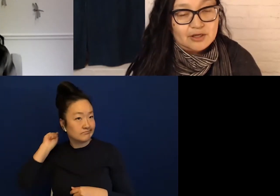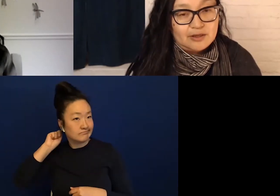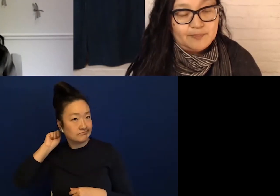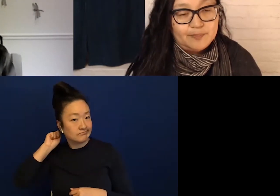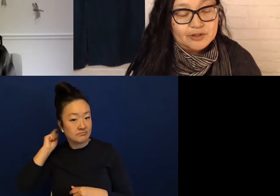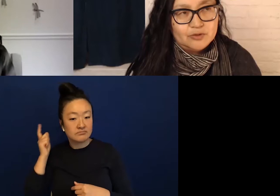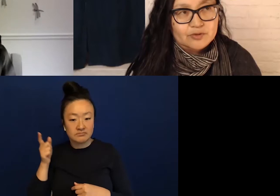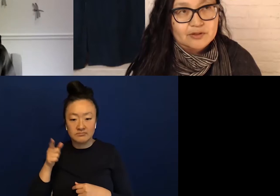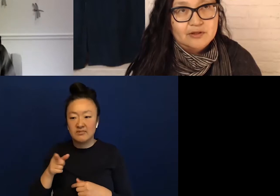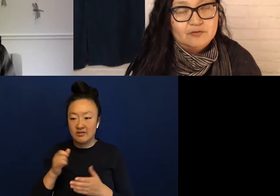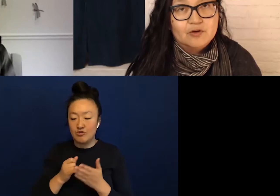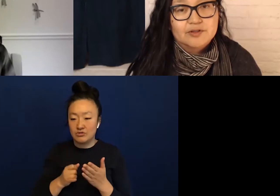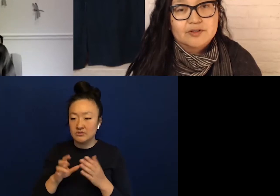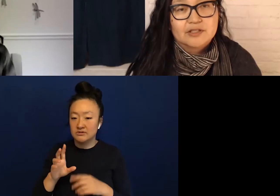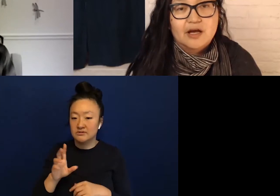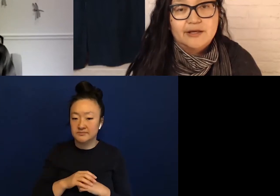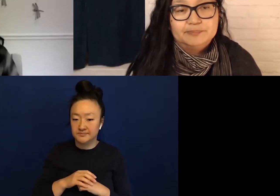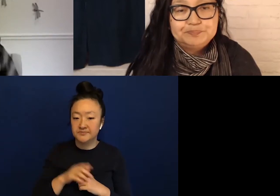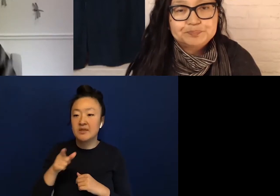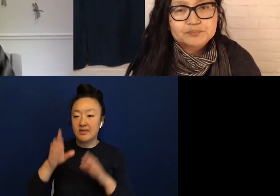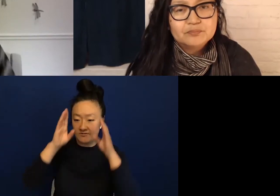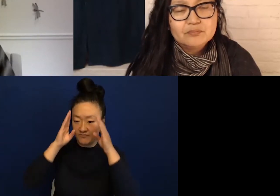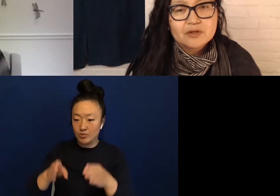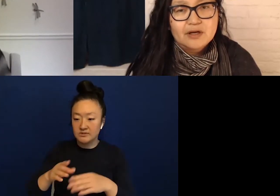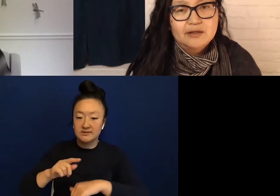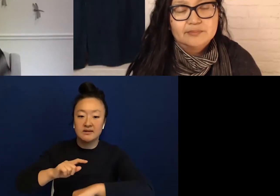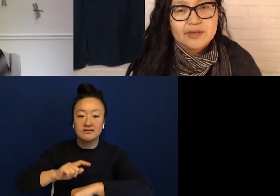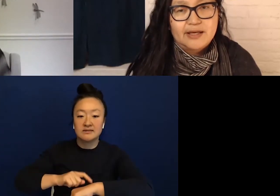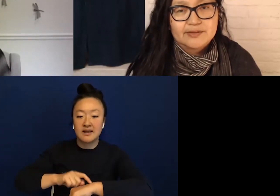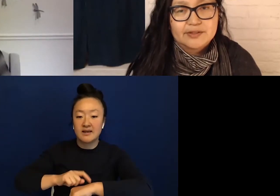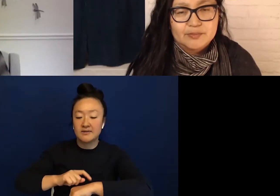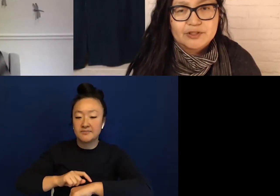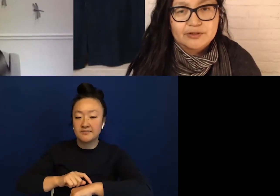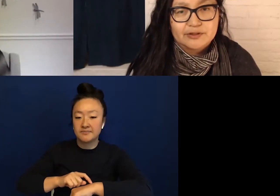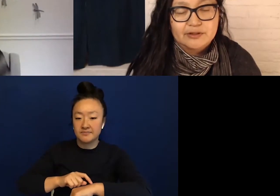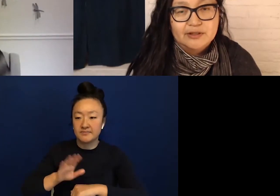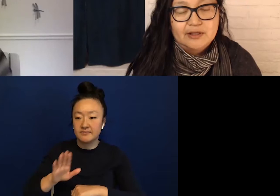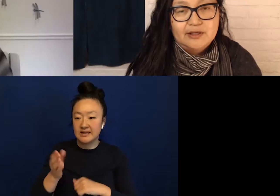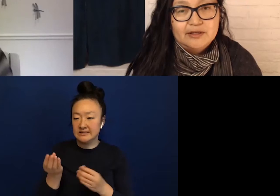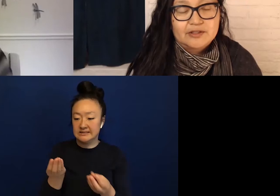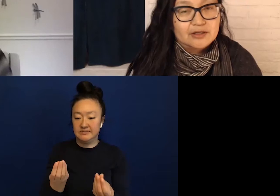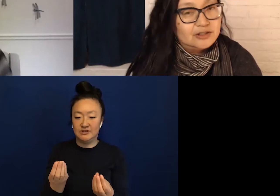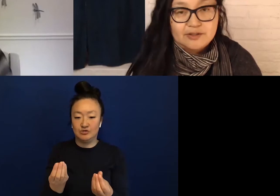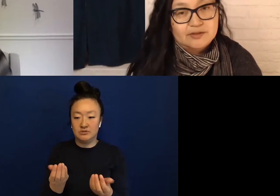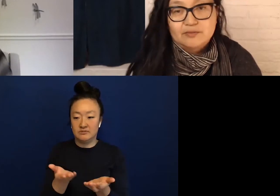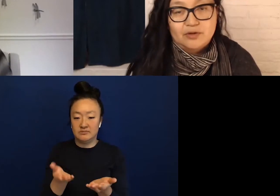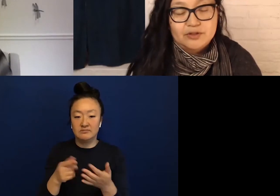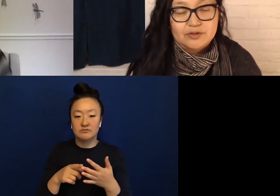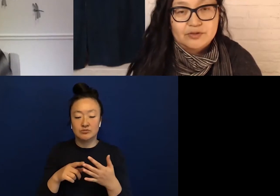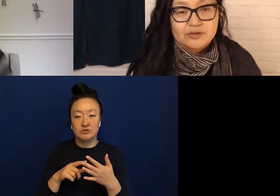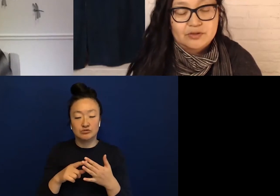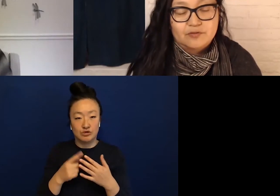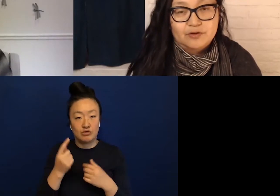Touching Xie, but whose focus on time as his material started just